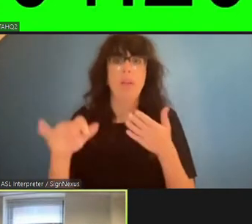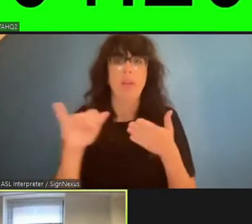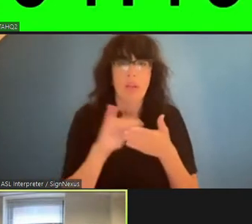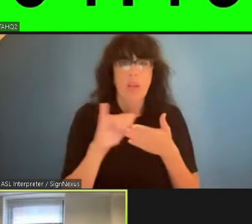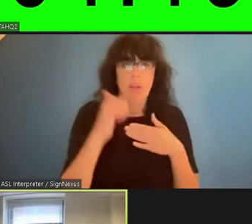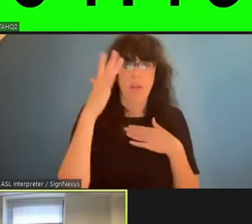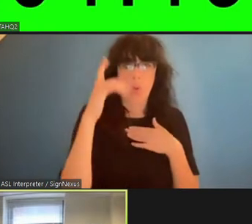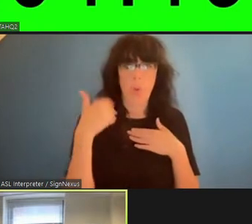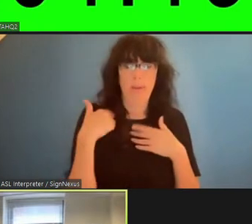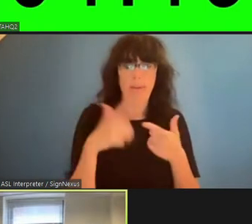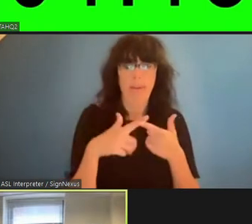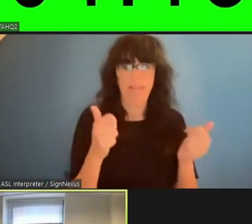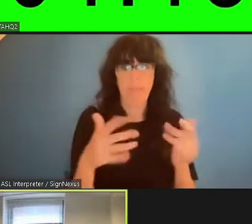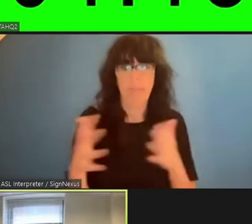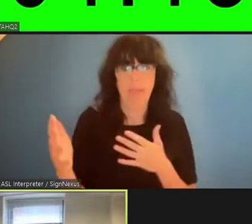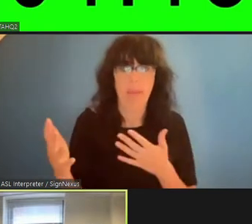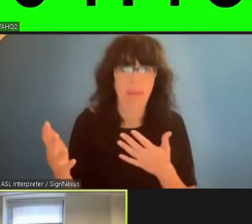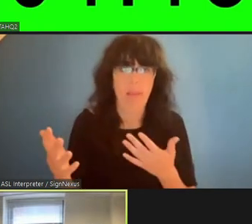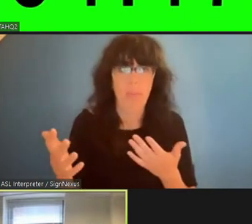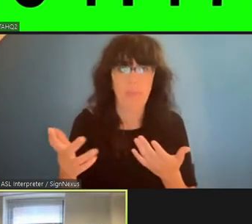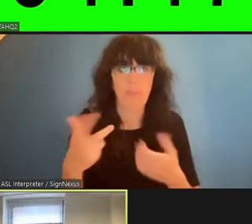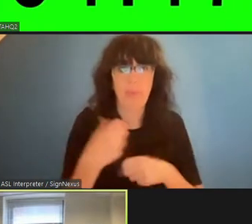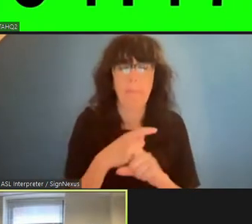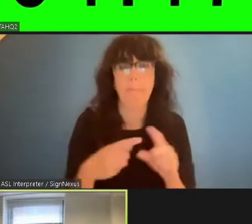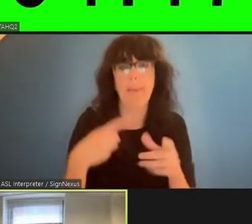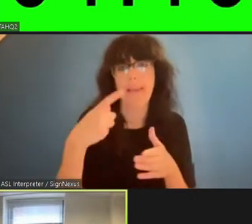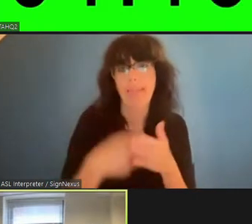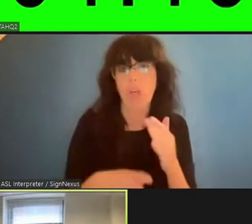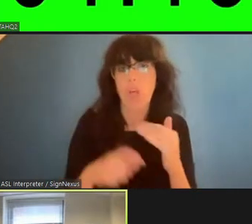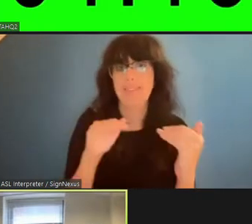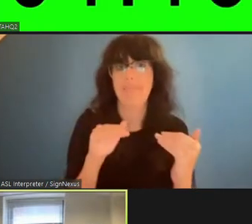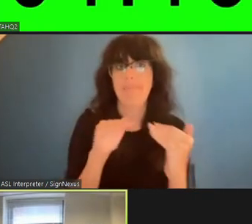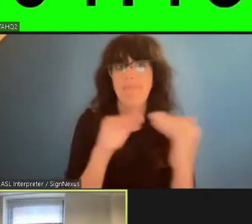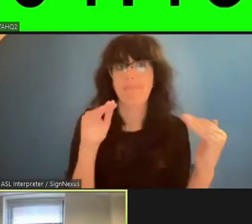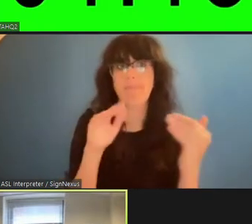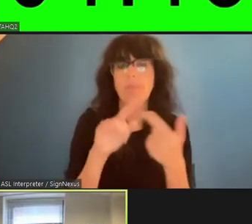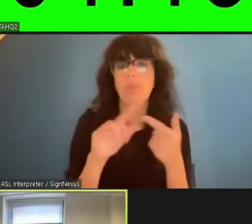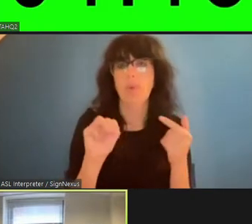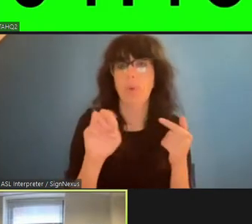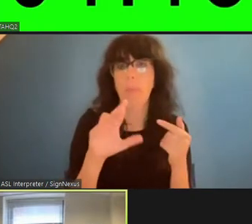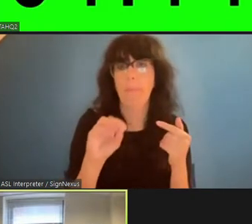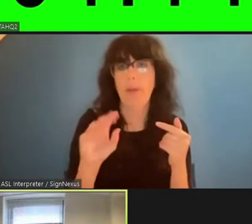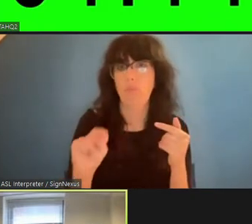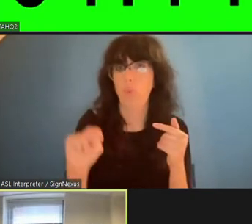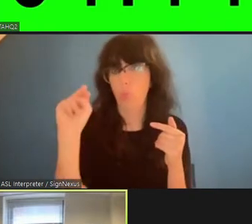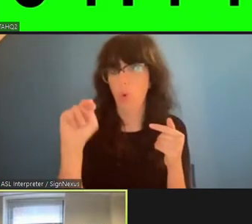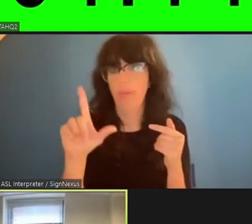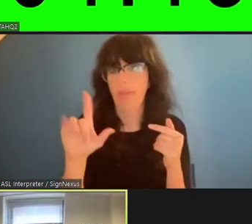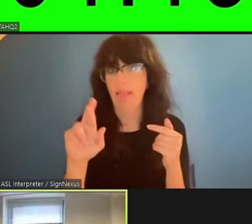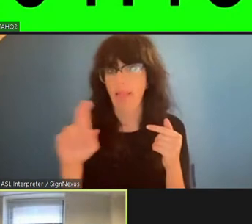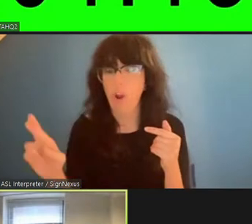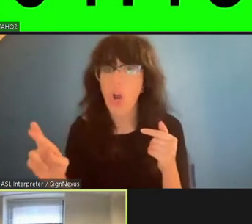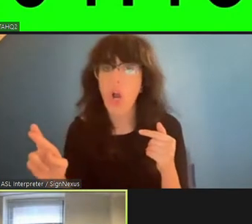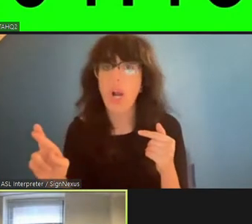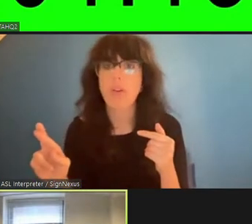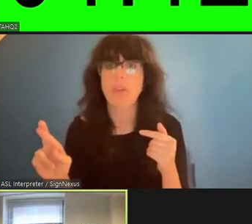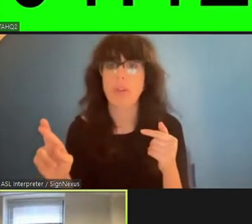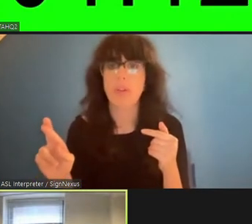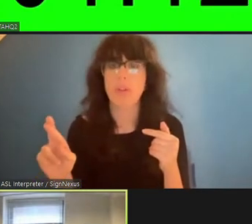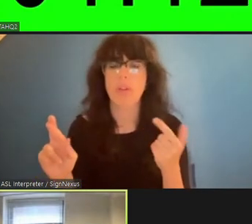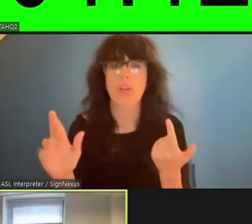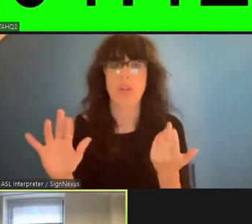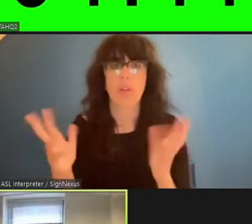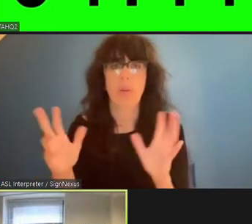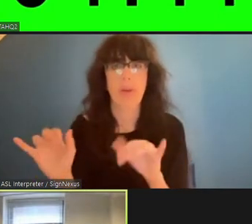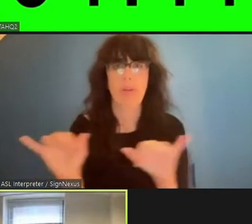plans that would make the cost equivocal for taking the metro north or long island railroad to taking the subway